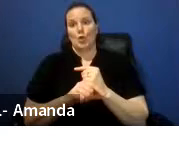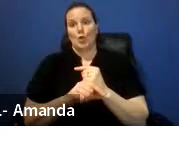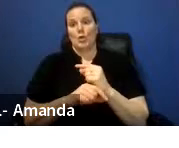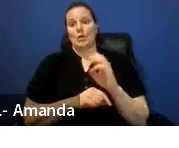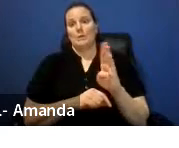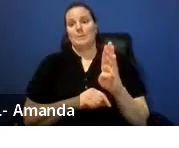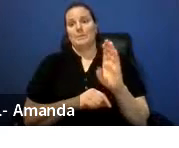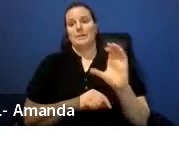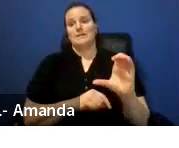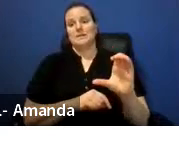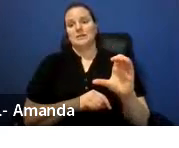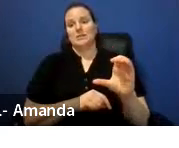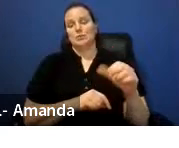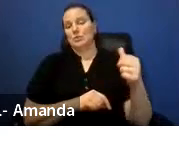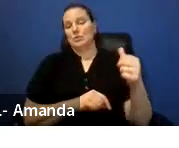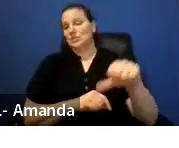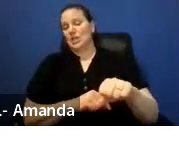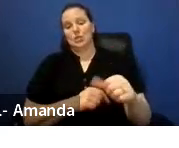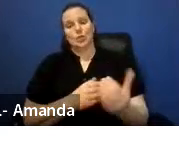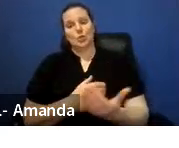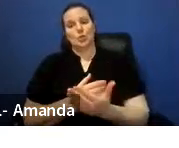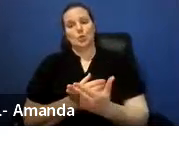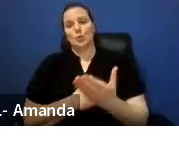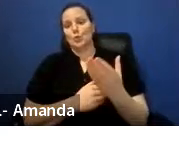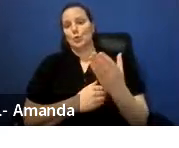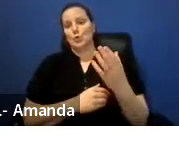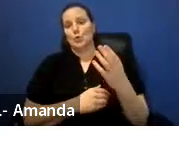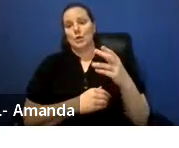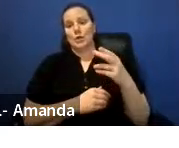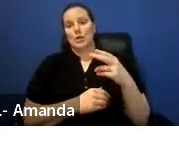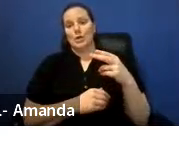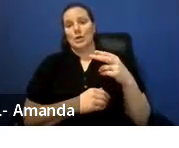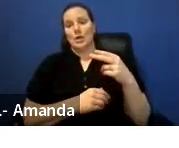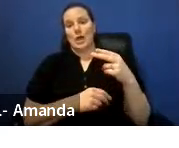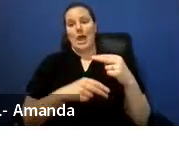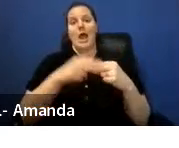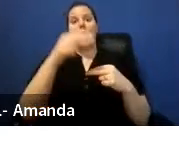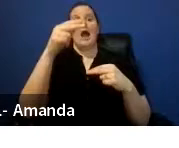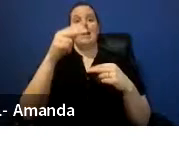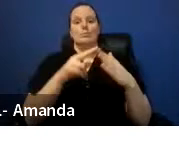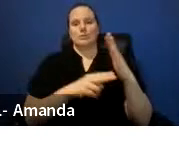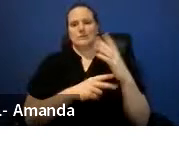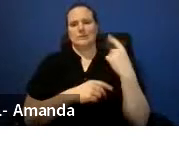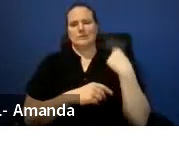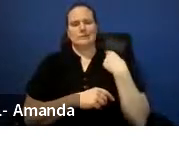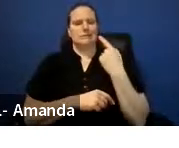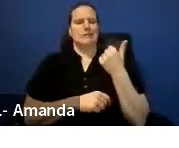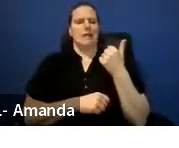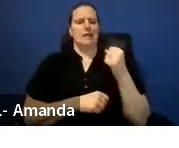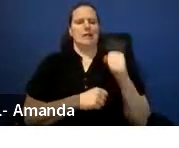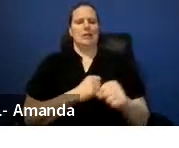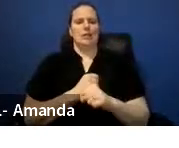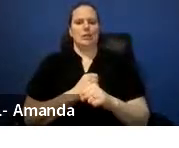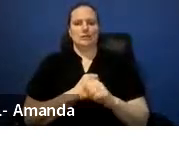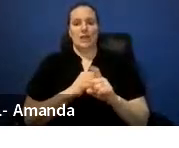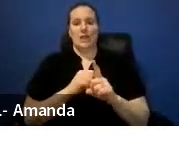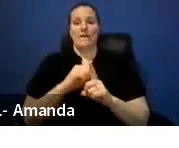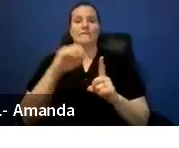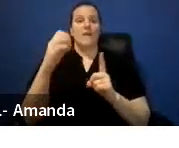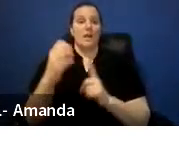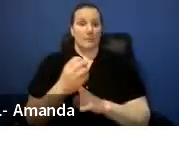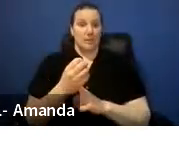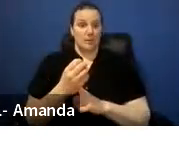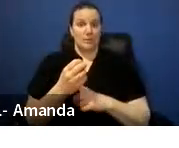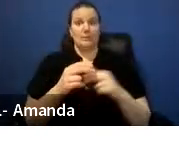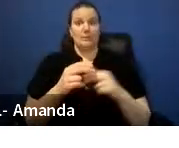BC rejected a new high bridge across the Fraser River recently, in the last 10 years, I guess, for environmental reasons. They are